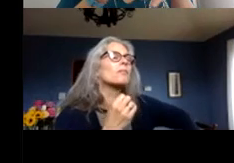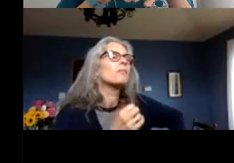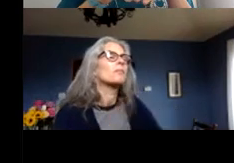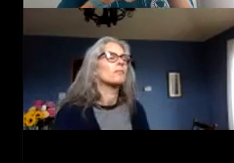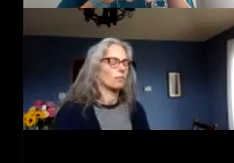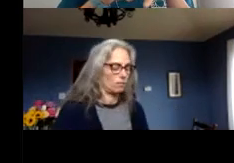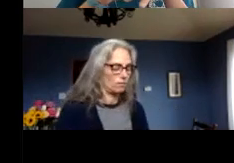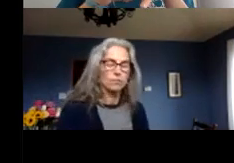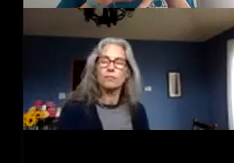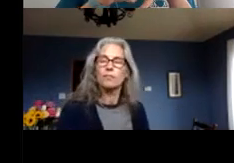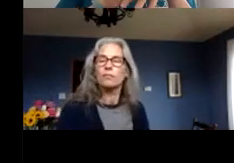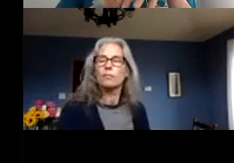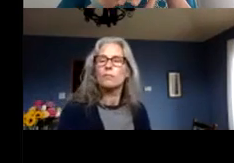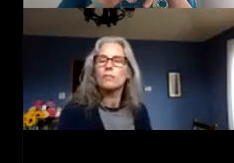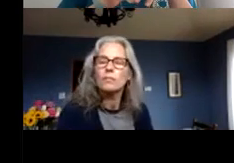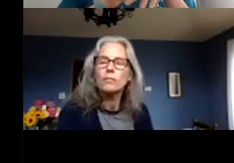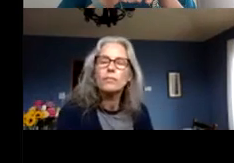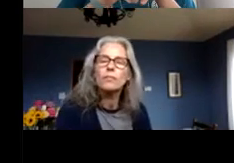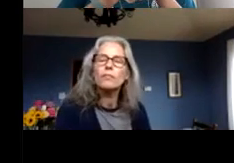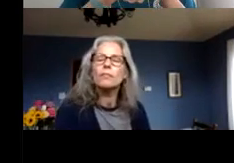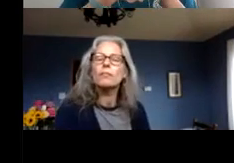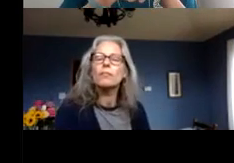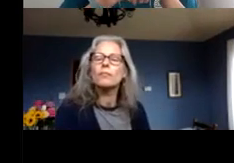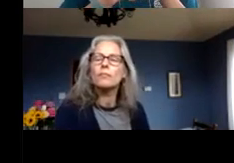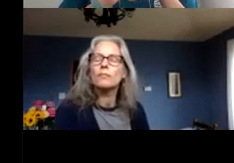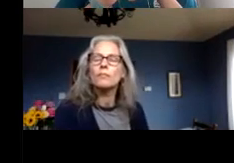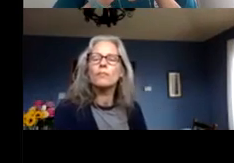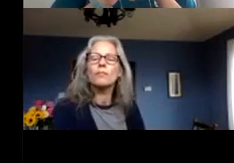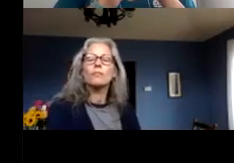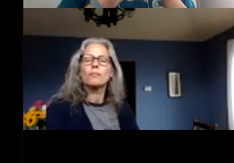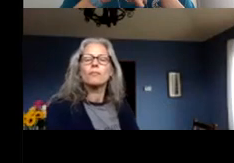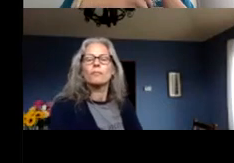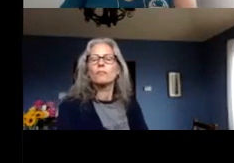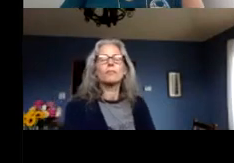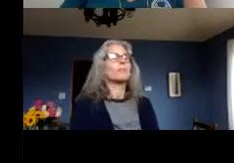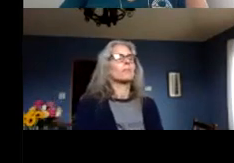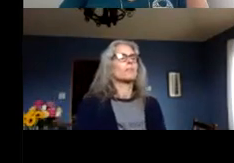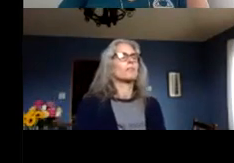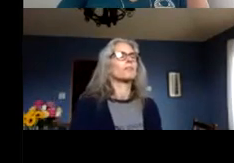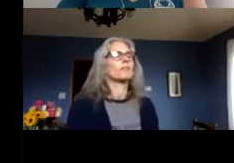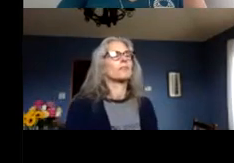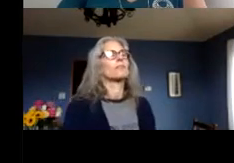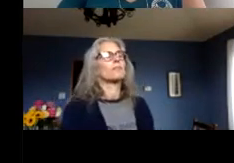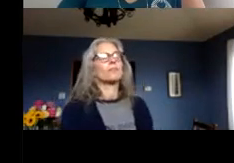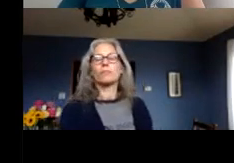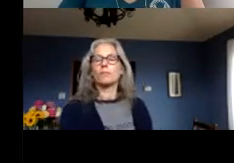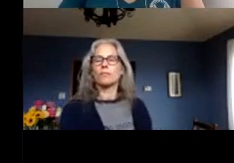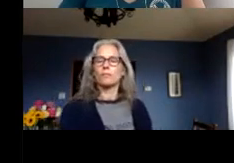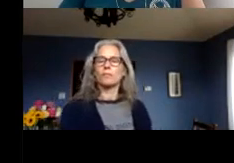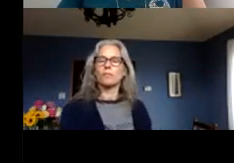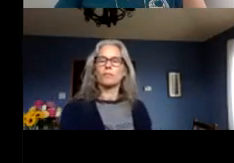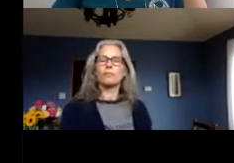tablet, but you can actually use that Google Classroom app from the App Store to be able to respond to students' work by drawing